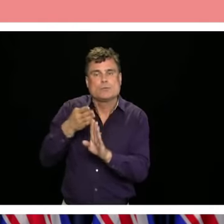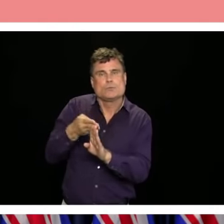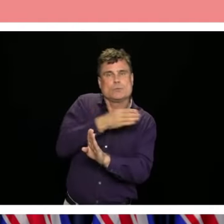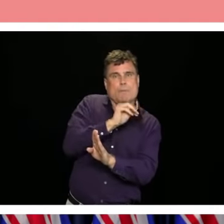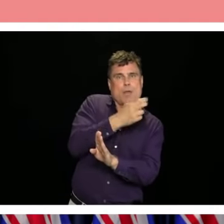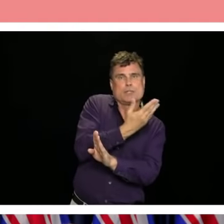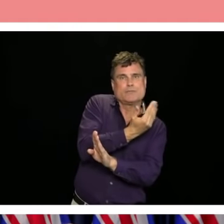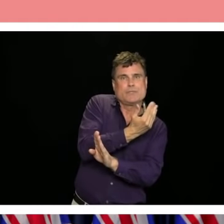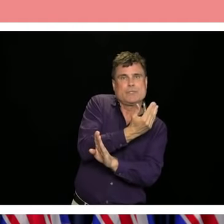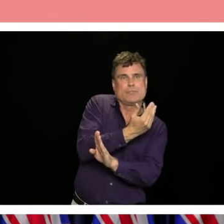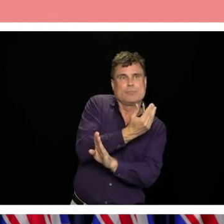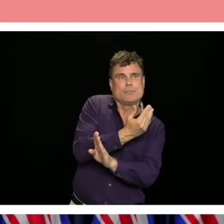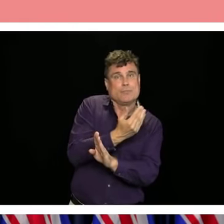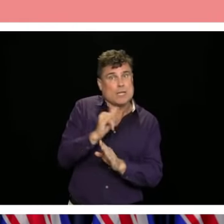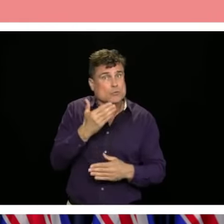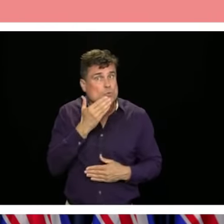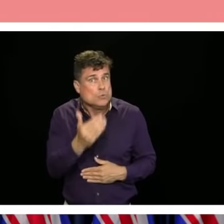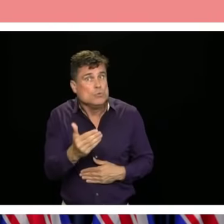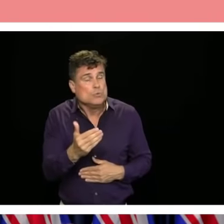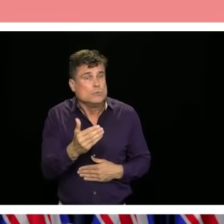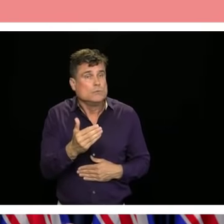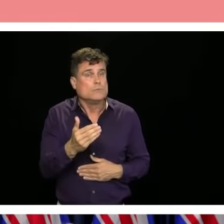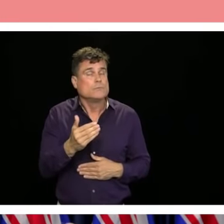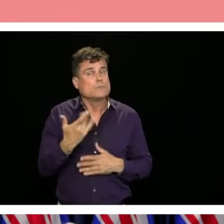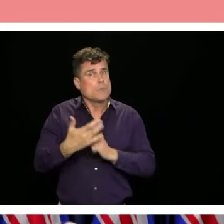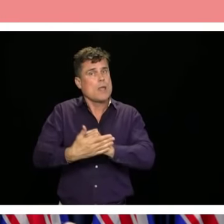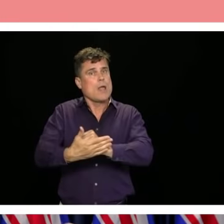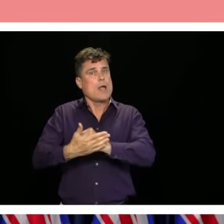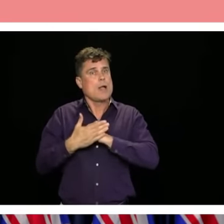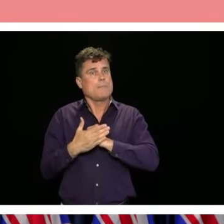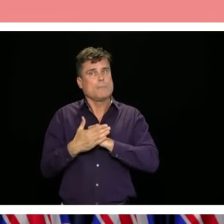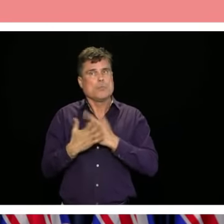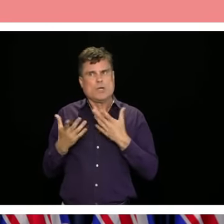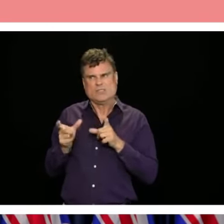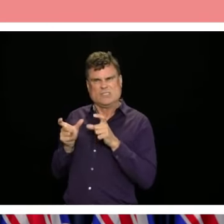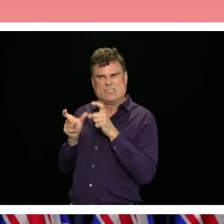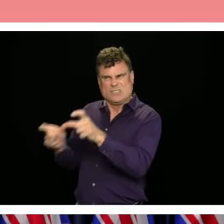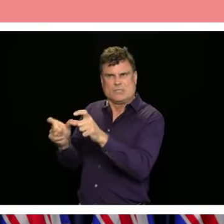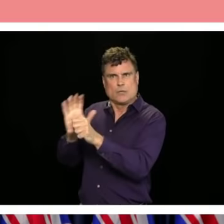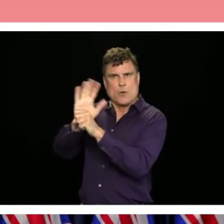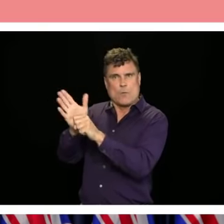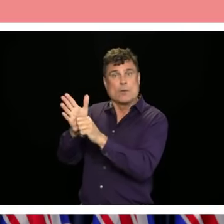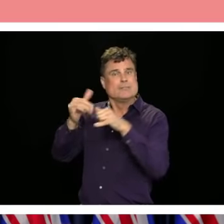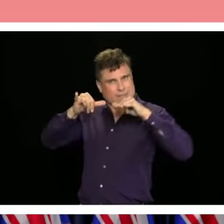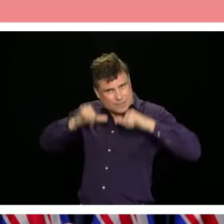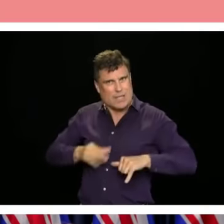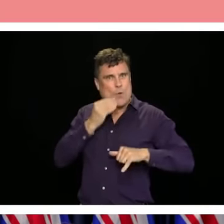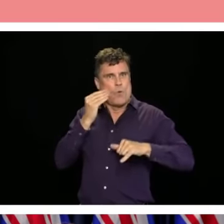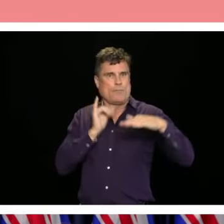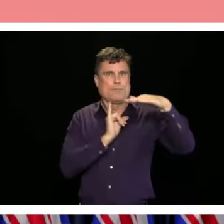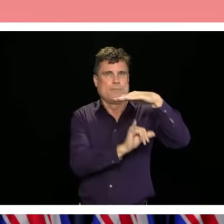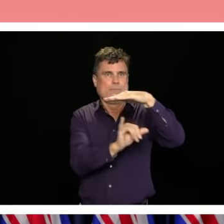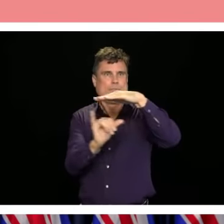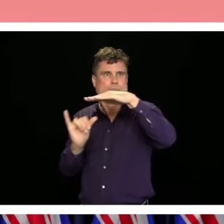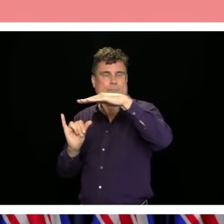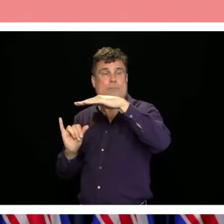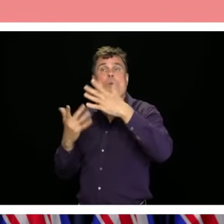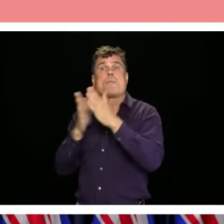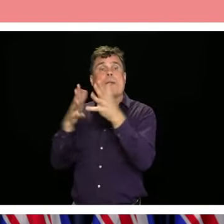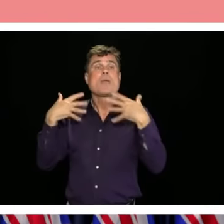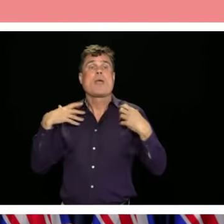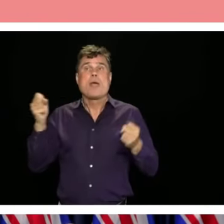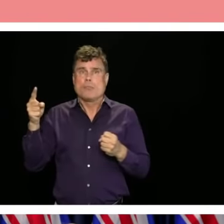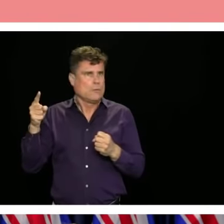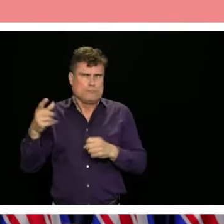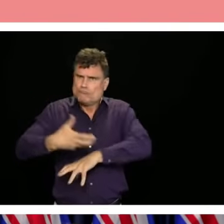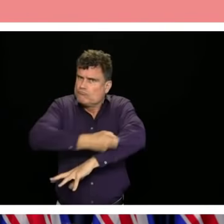But after we put in the restrictions and people stopped having much larger groups and gatherings, we